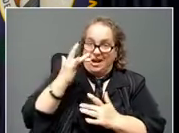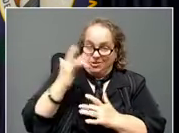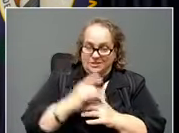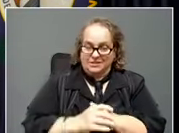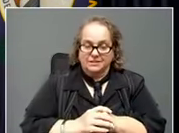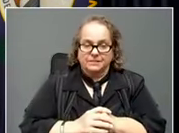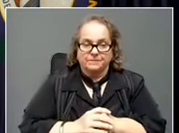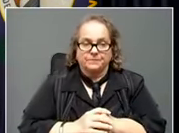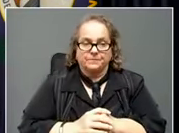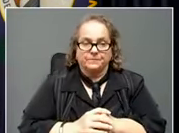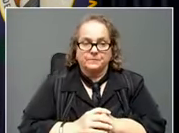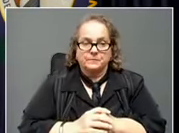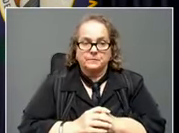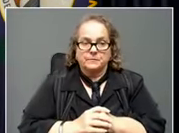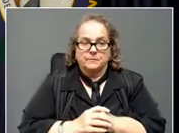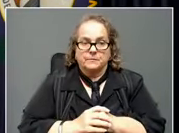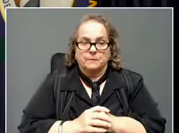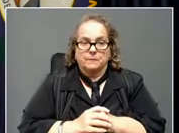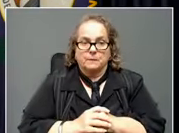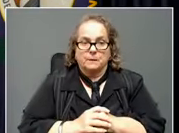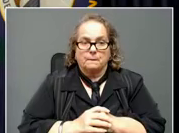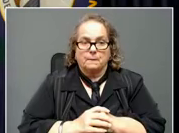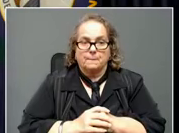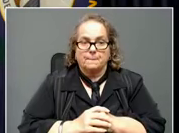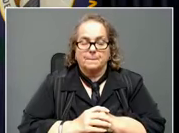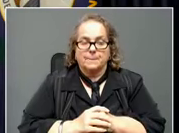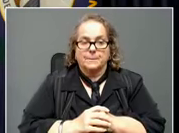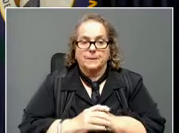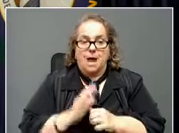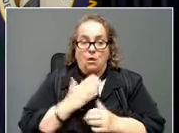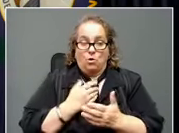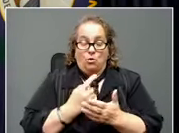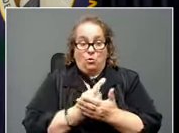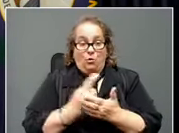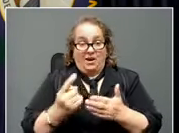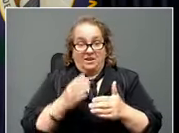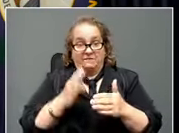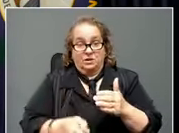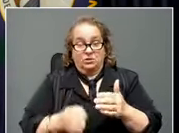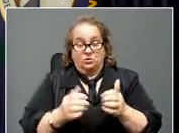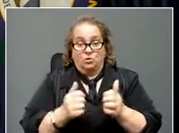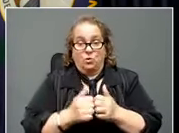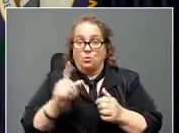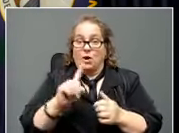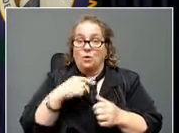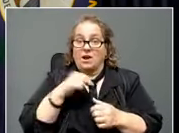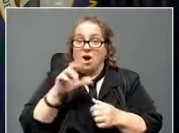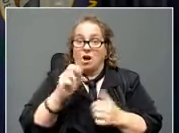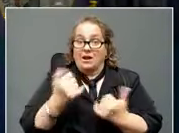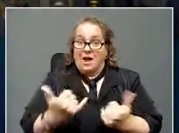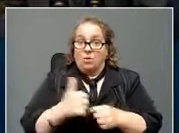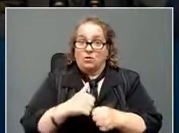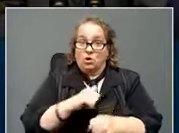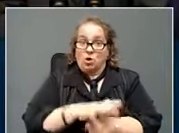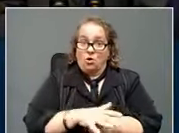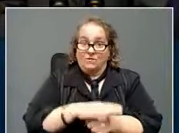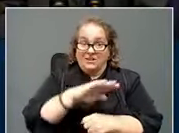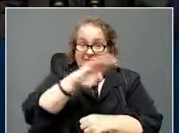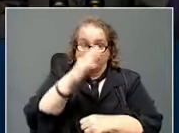let's look at our week completed with our stair-stepper chart on where we were with COVID this last